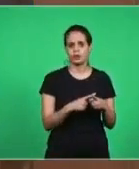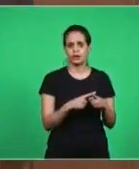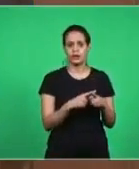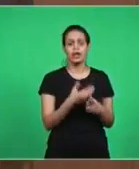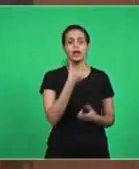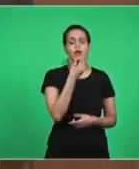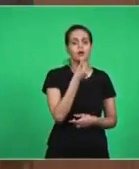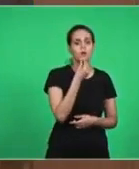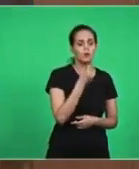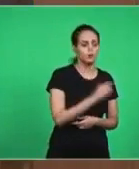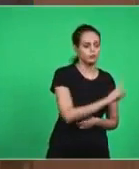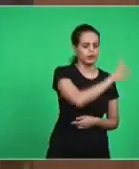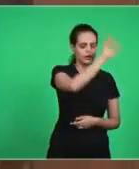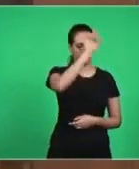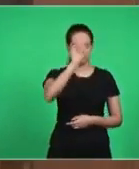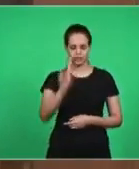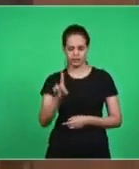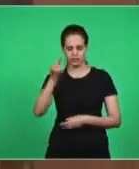his position,